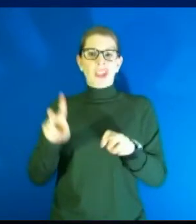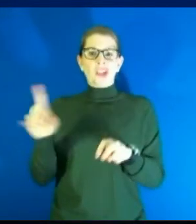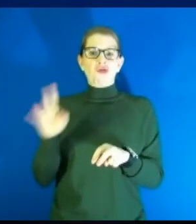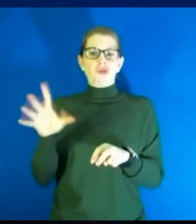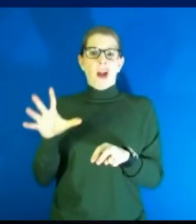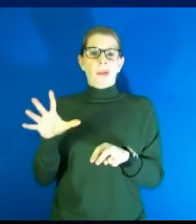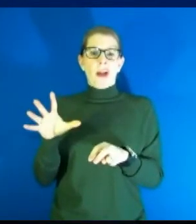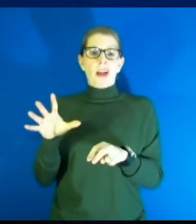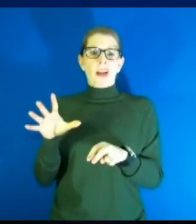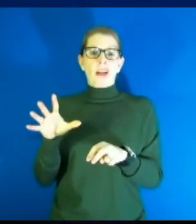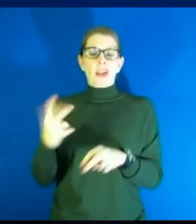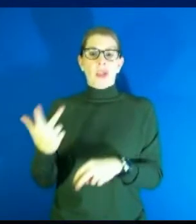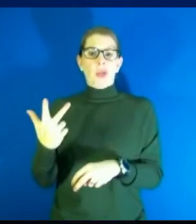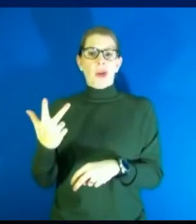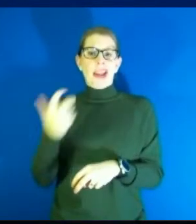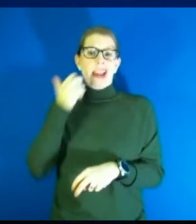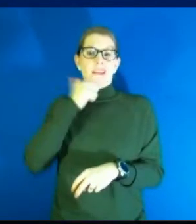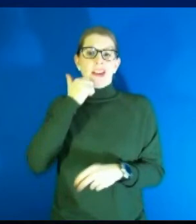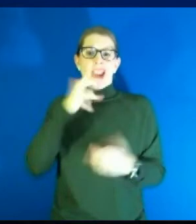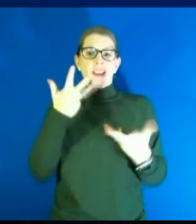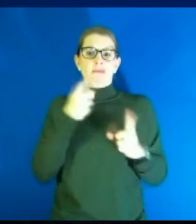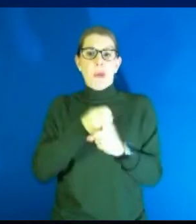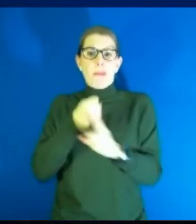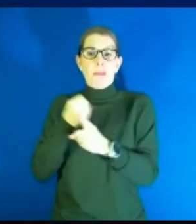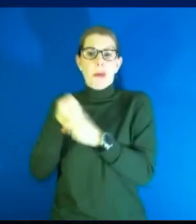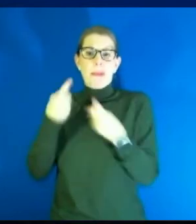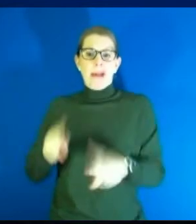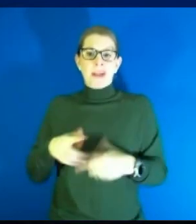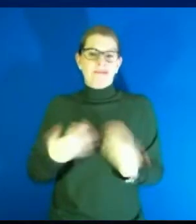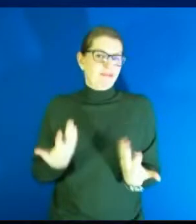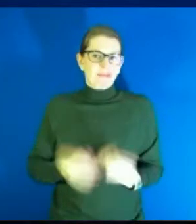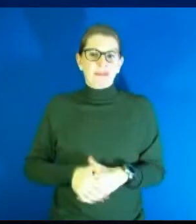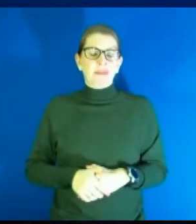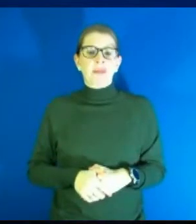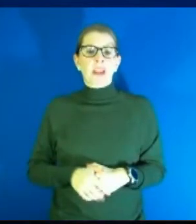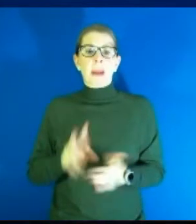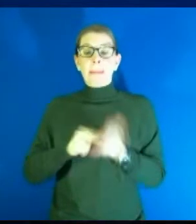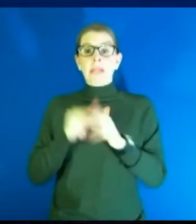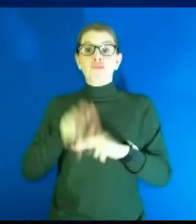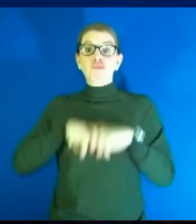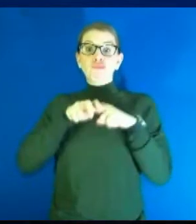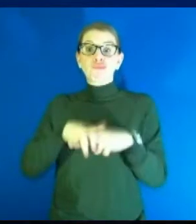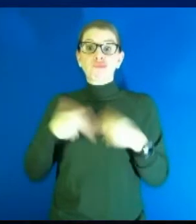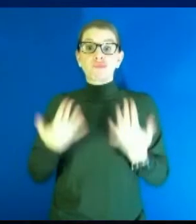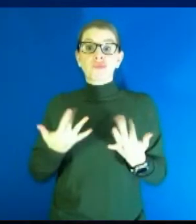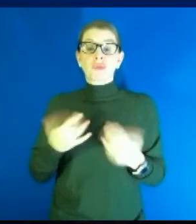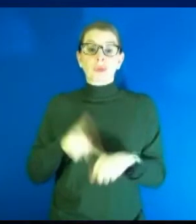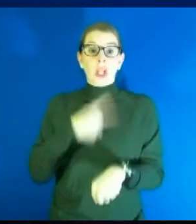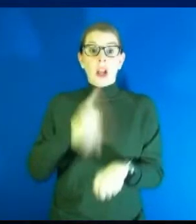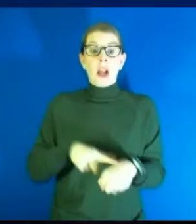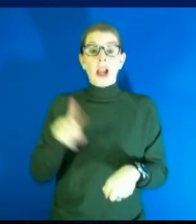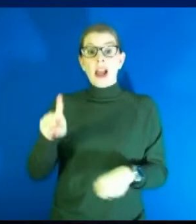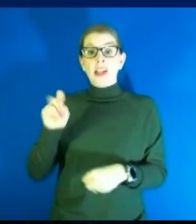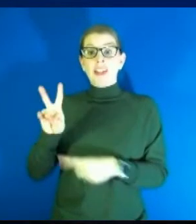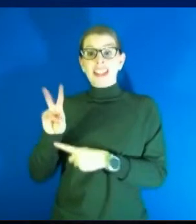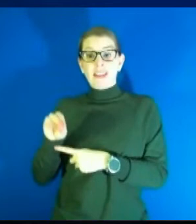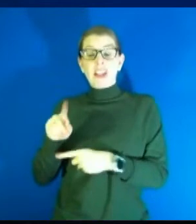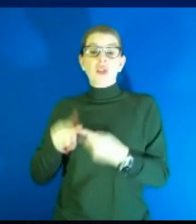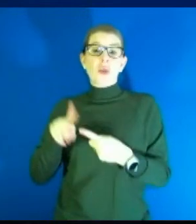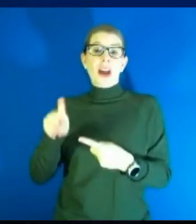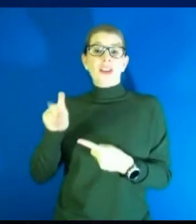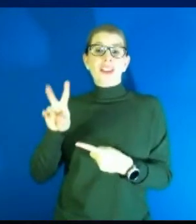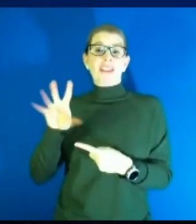on the order of 3 a day. And so it doesn't really contribute when you consider that we actually see 170, 175 patients a day